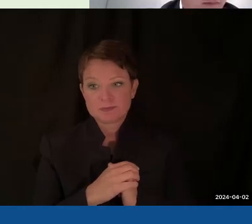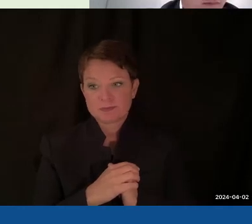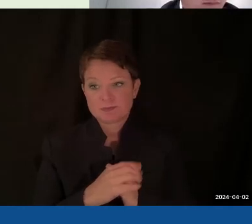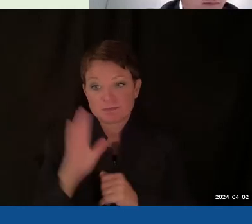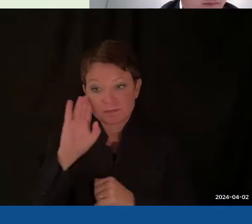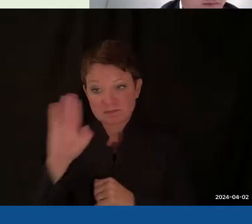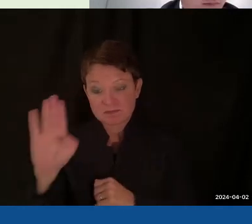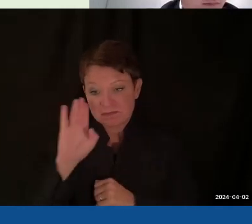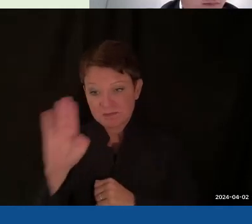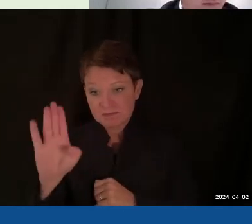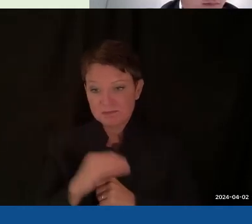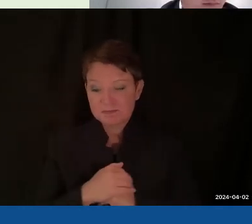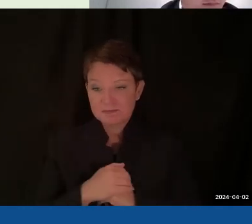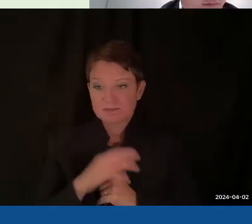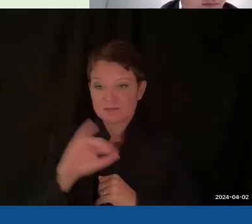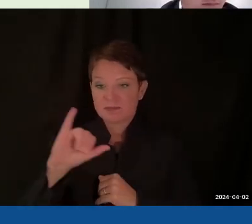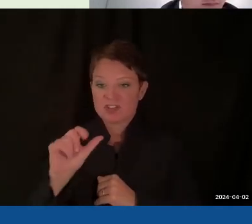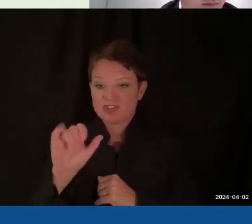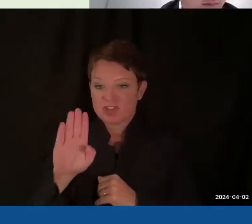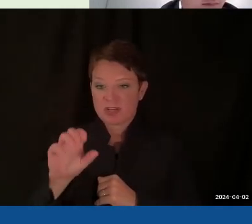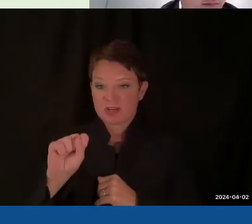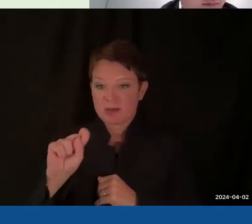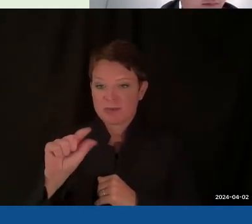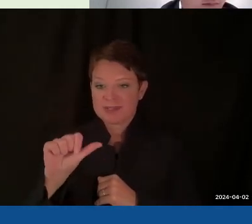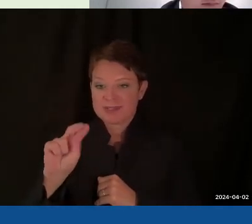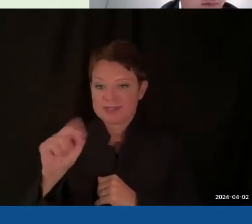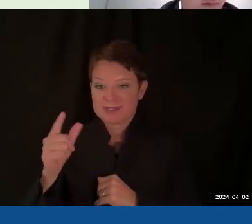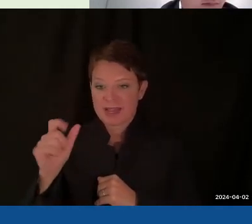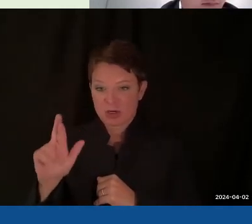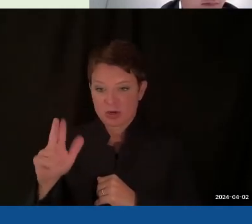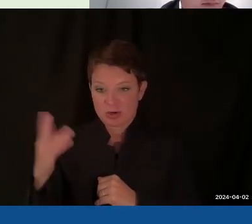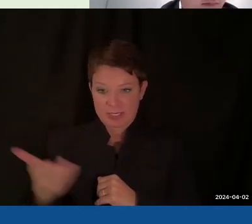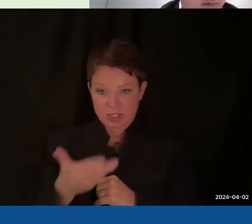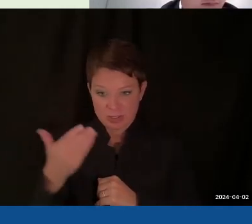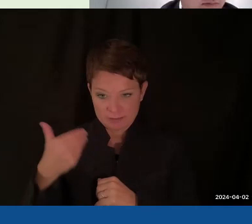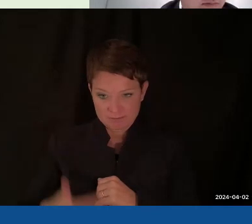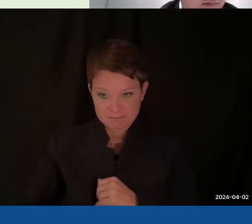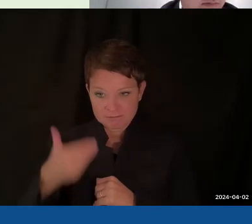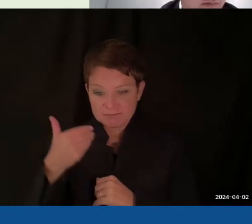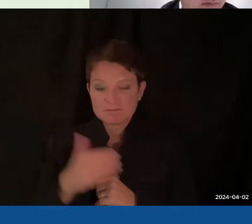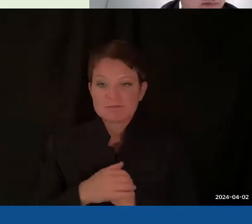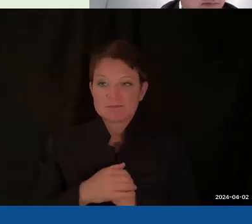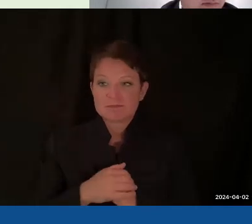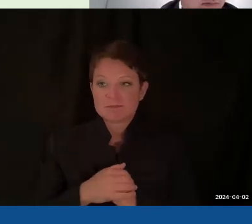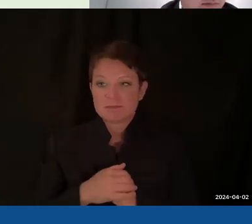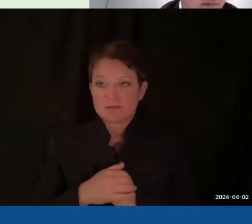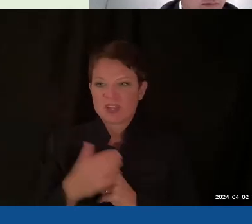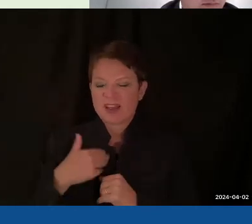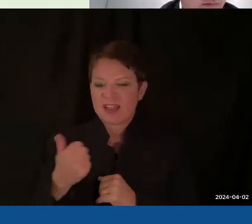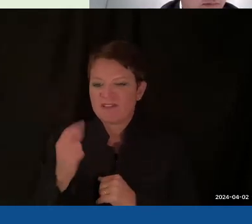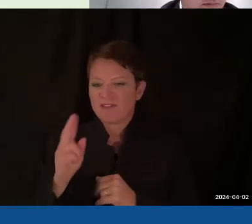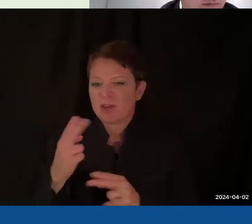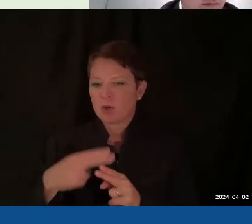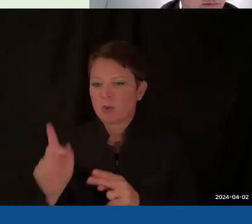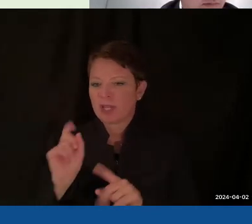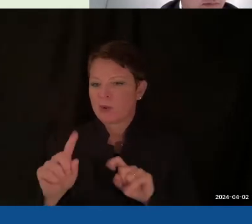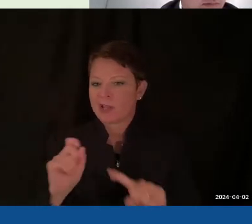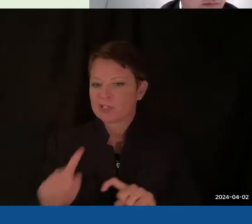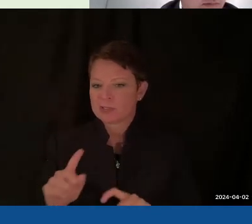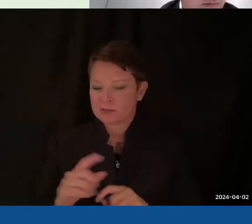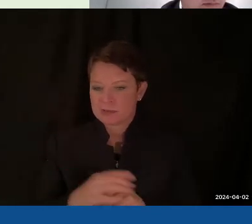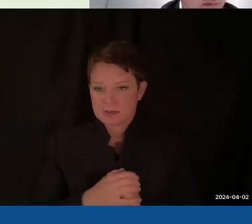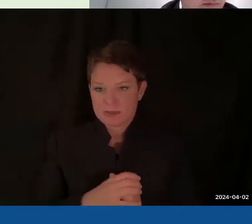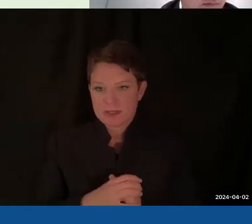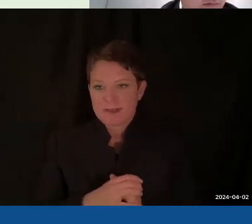Hello, Jacob Stanger here. So I had a couple quick questions I wanted to